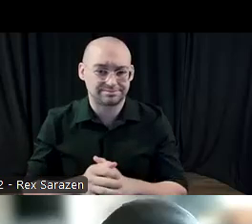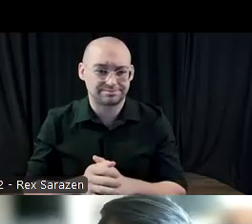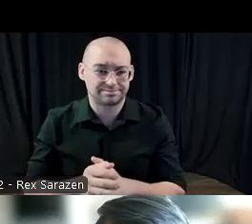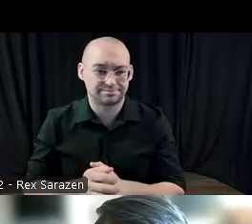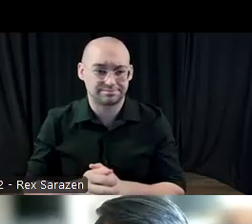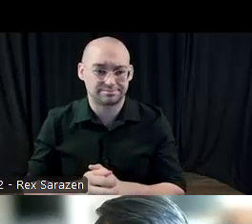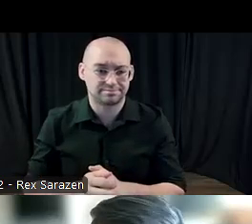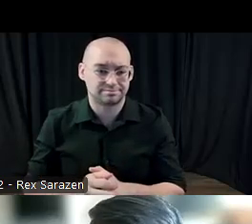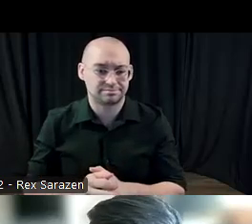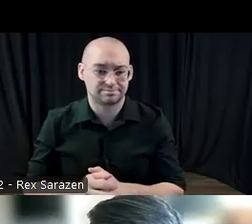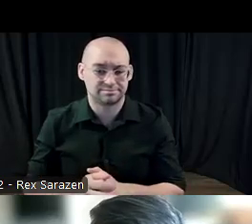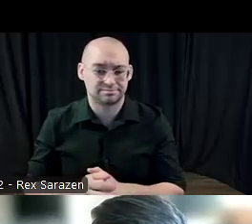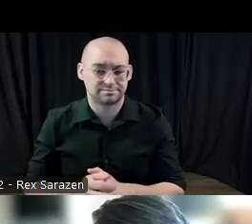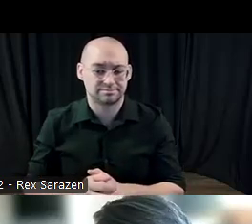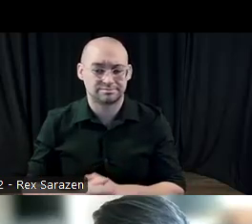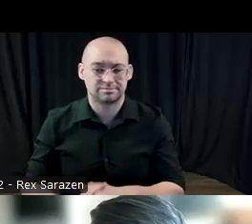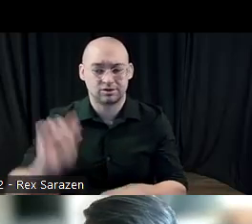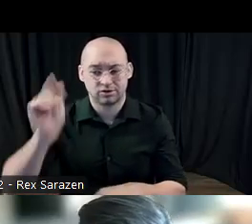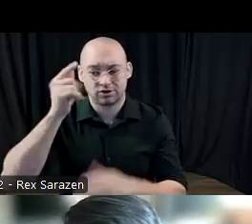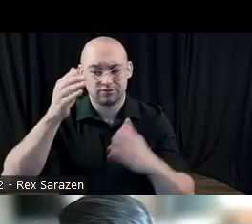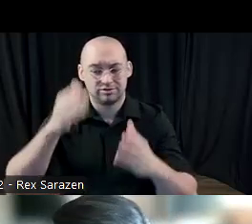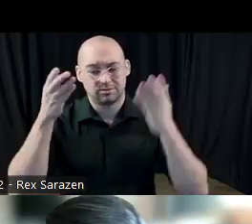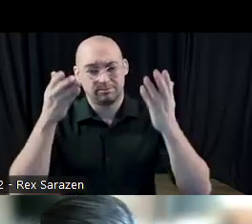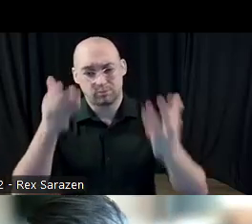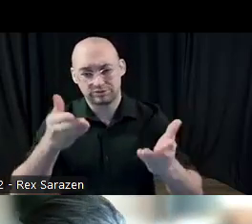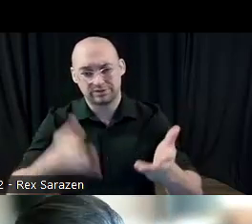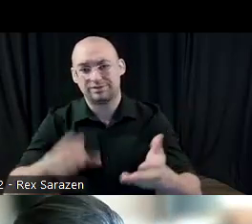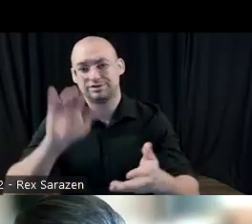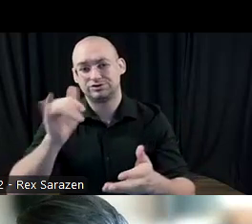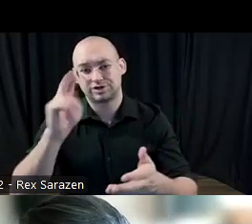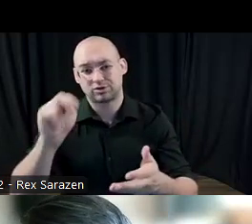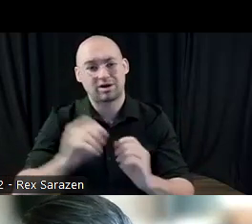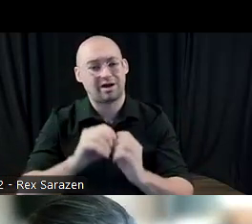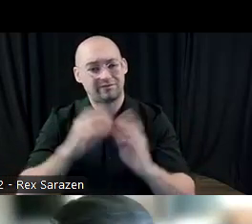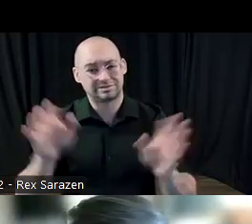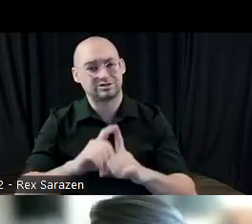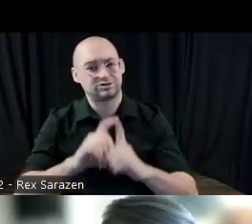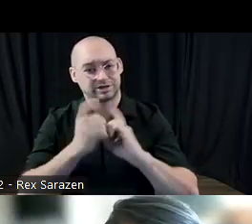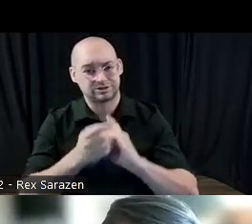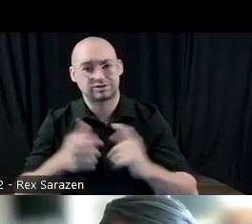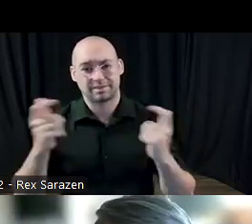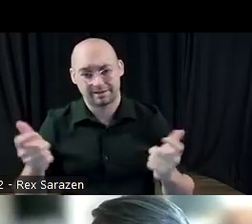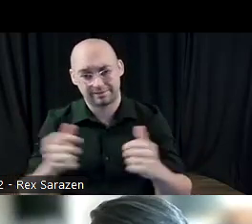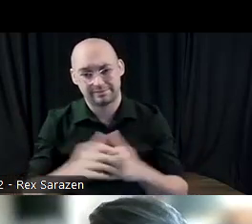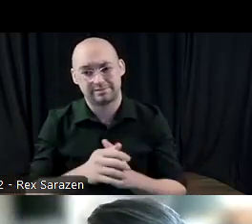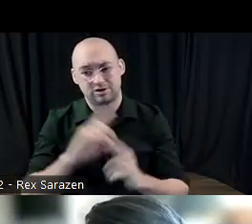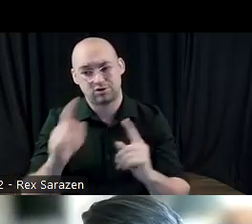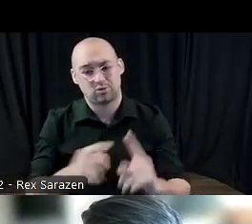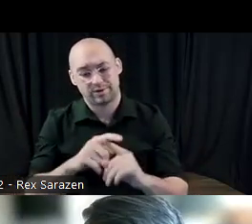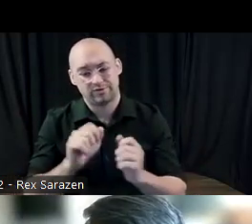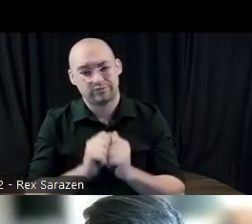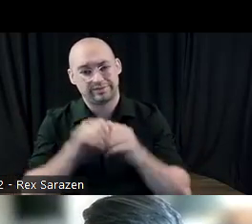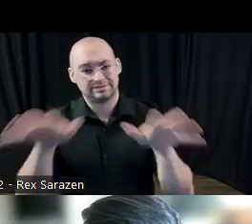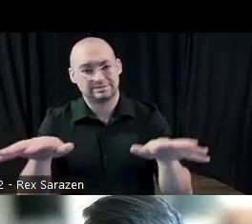Also, the governor's proposal in January, which obviously is going to change dramatically when he releases